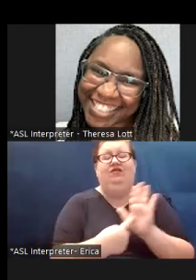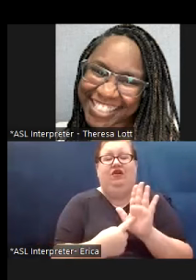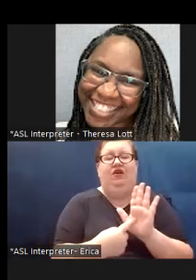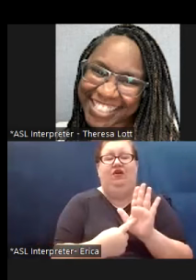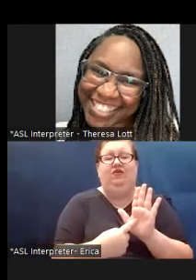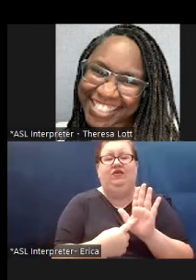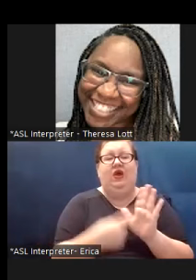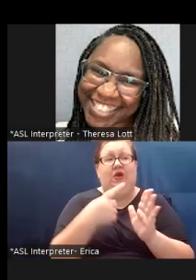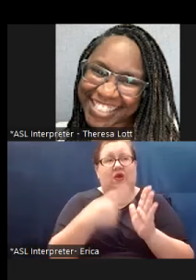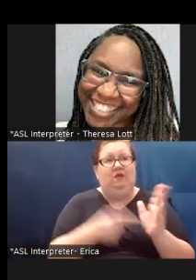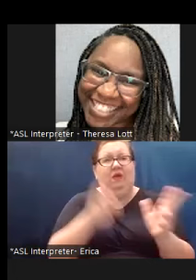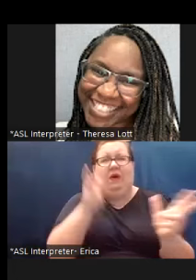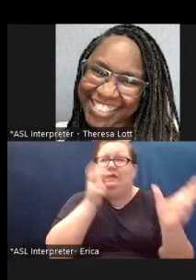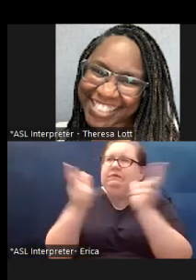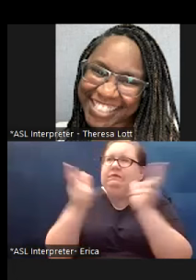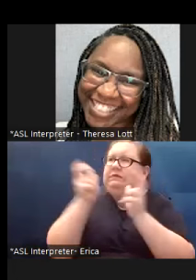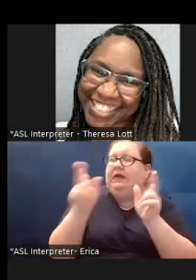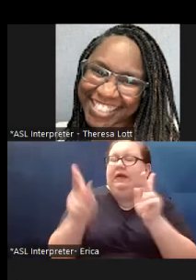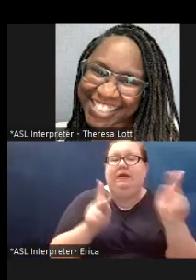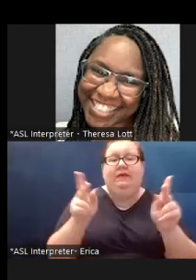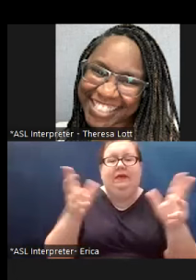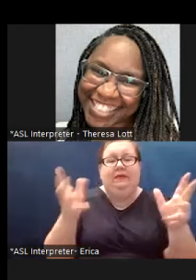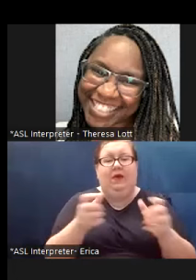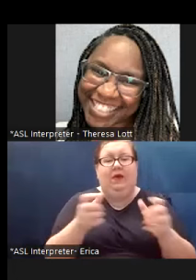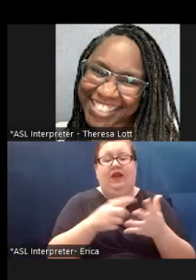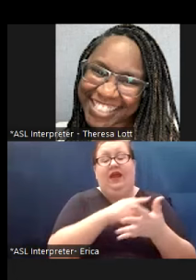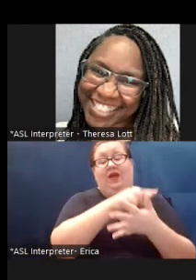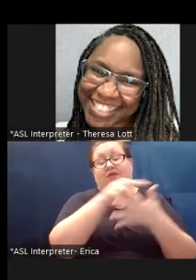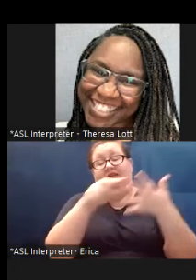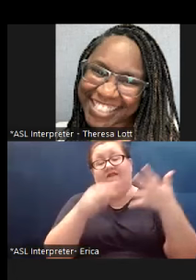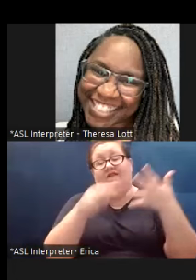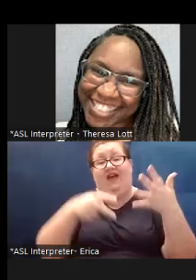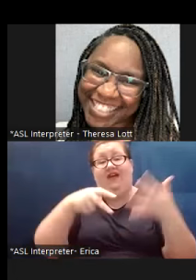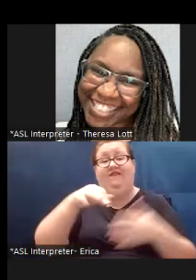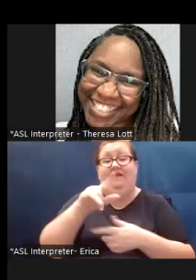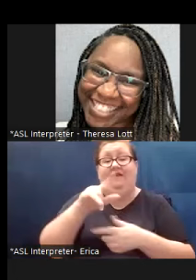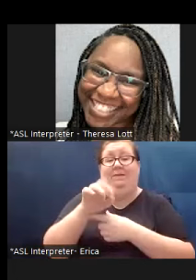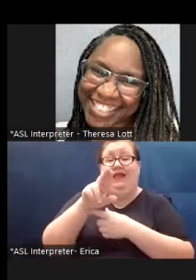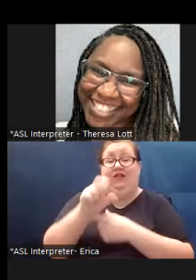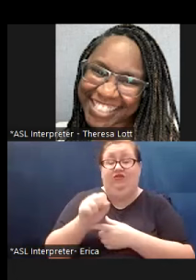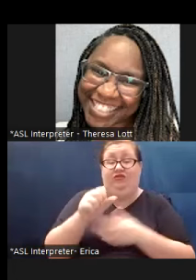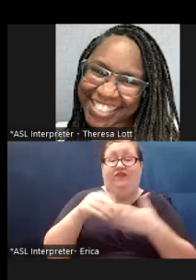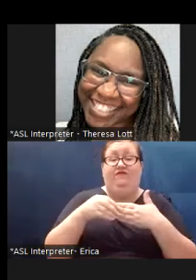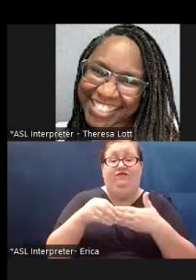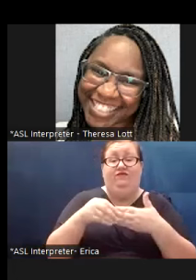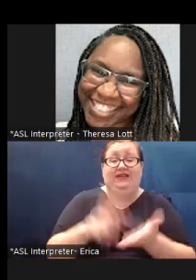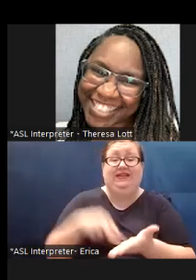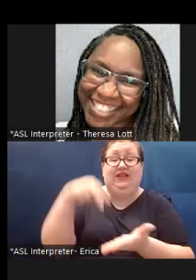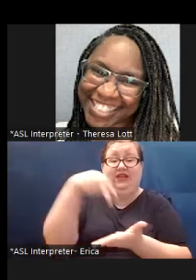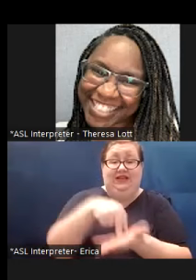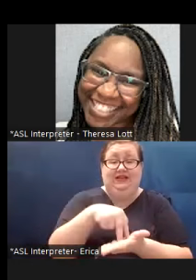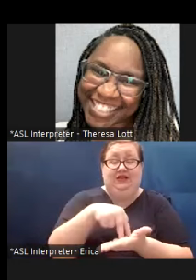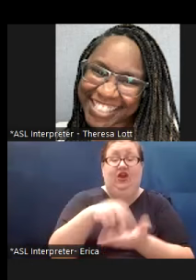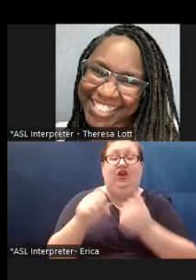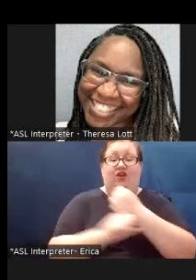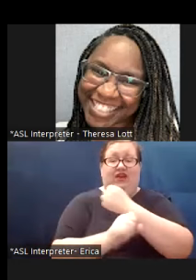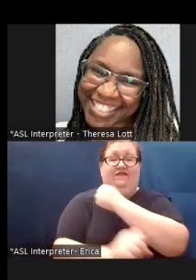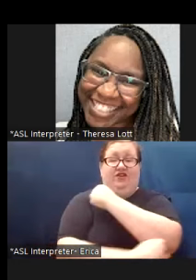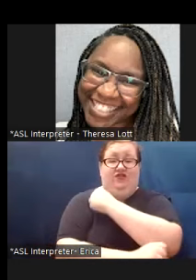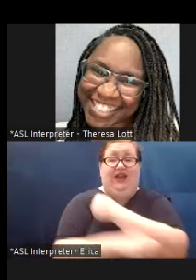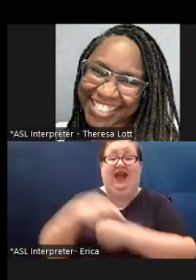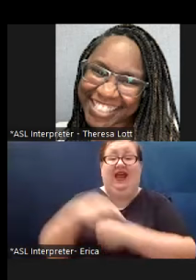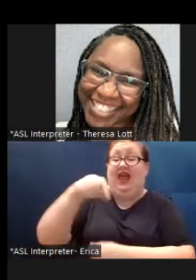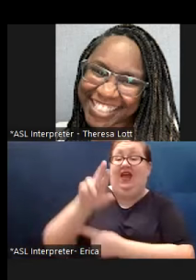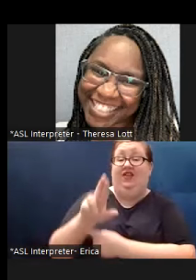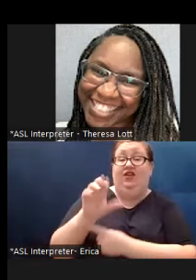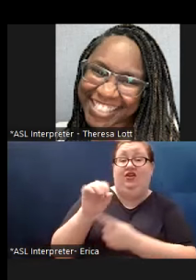are looking for across the 5 pillars of resilience or types of infrastructure. There's a QR code for the vision